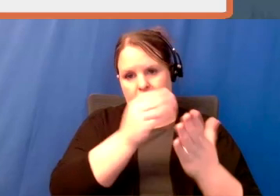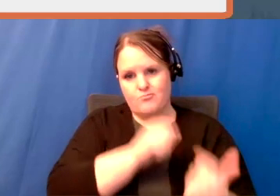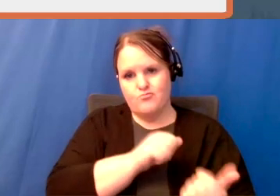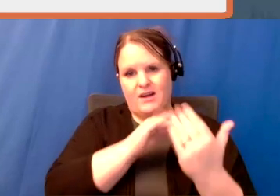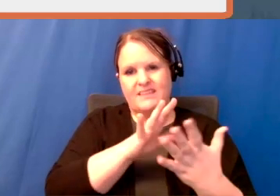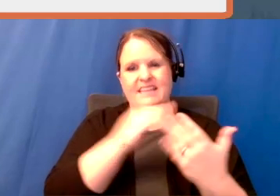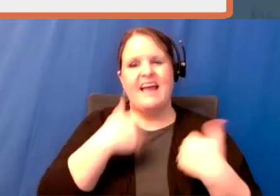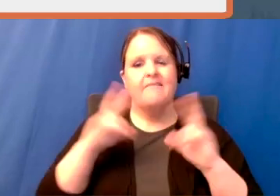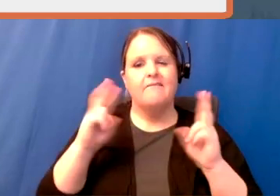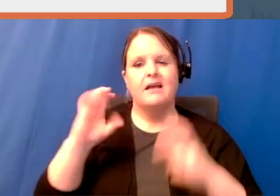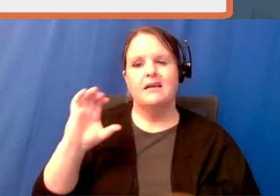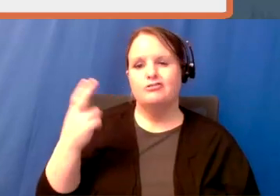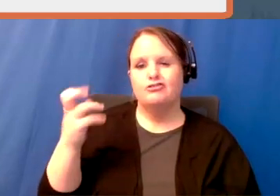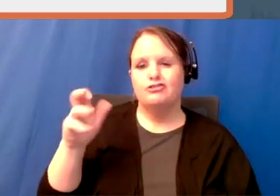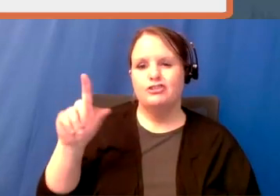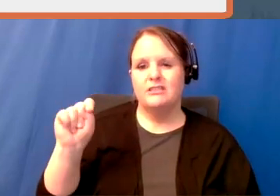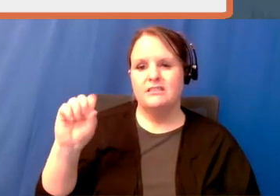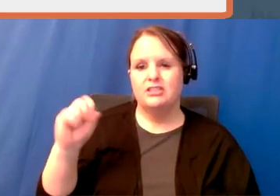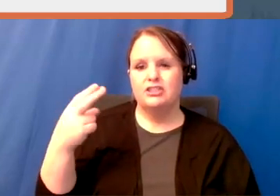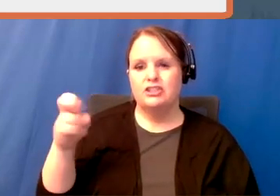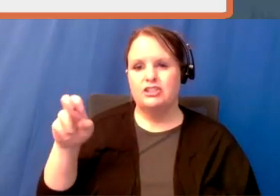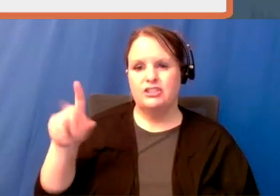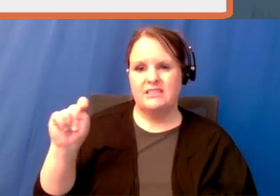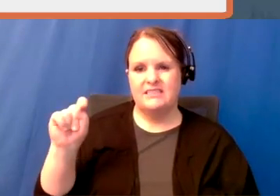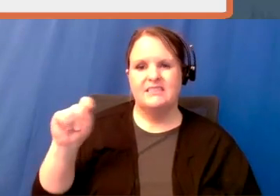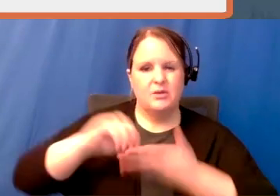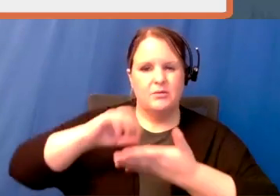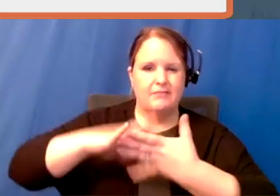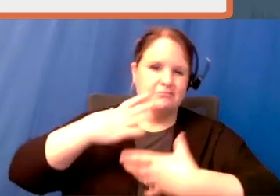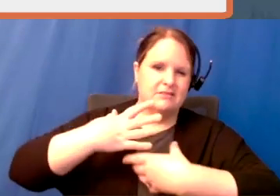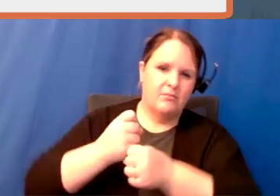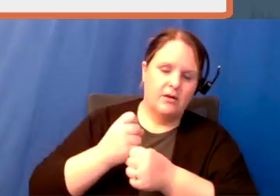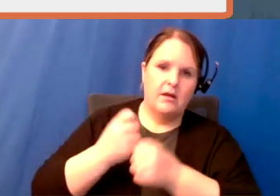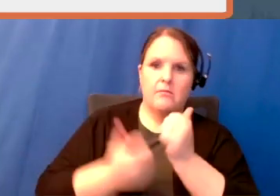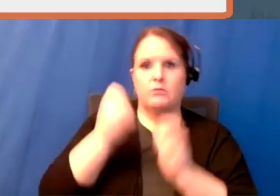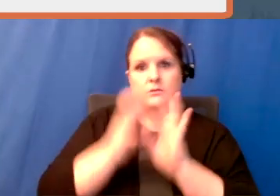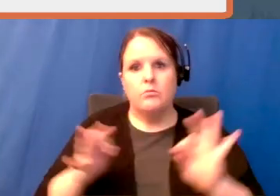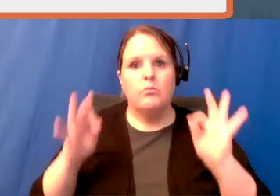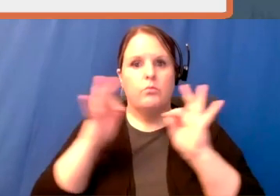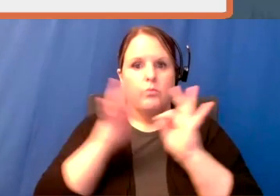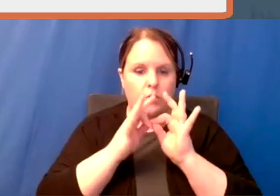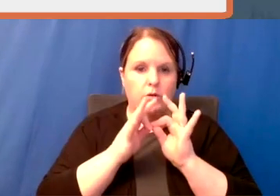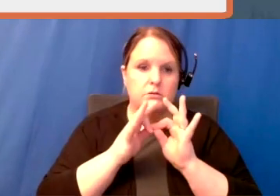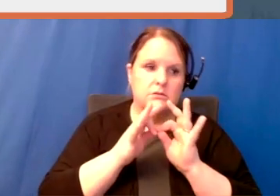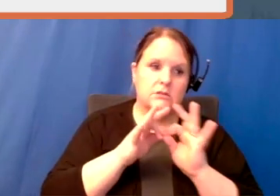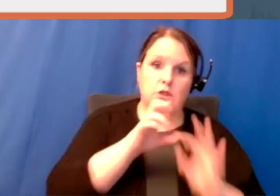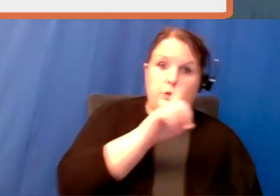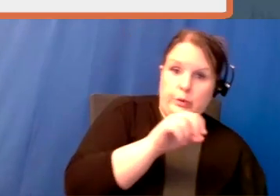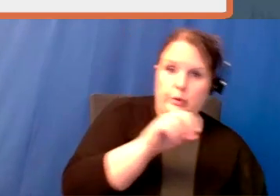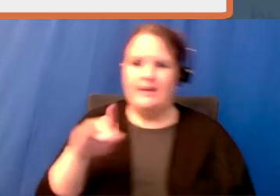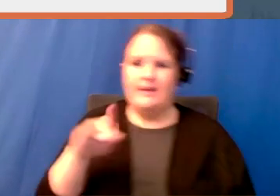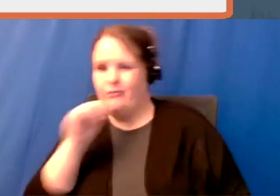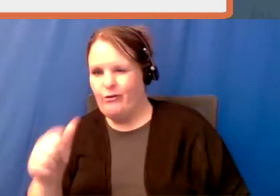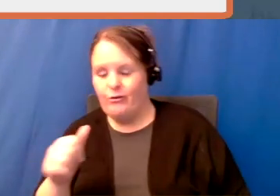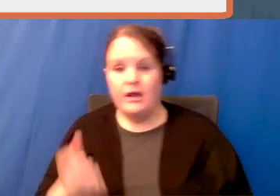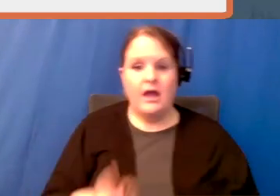you kind of summarize the most crucial procurement do's and don'ts, right? What the thresholds are, how many RFPs